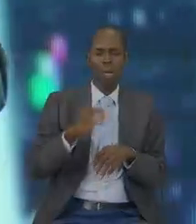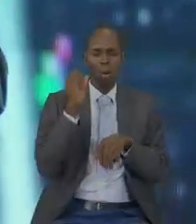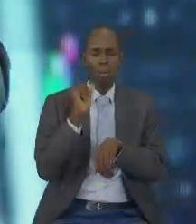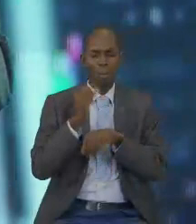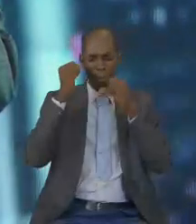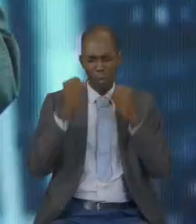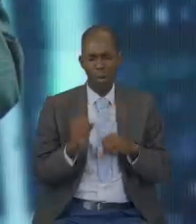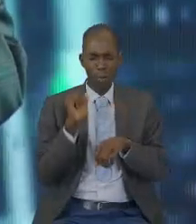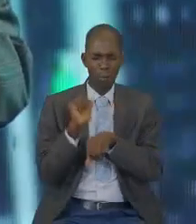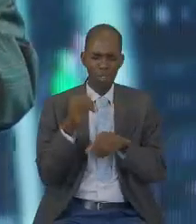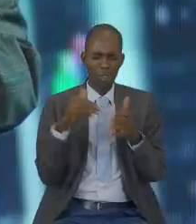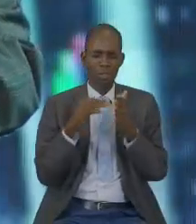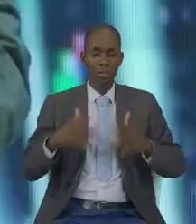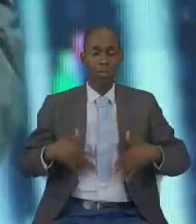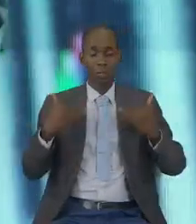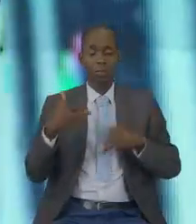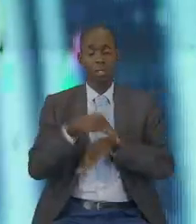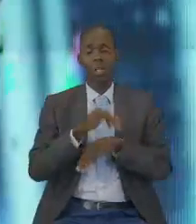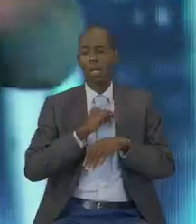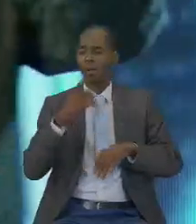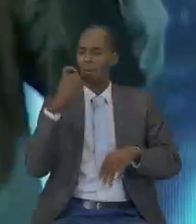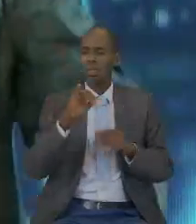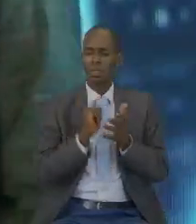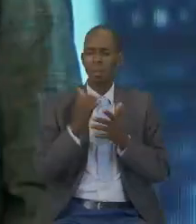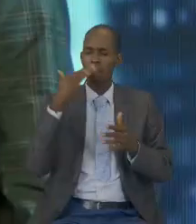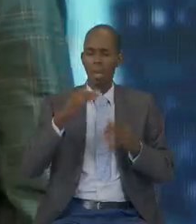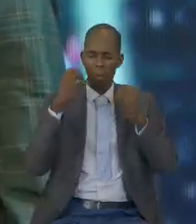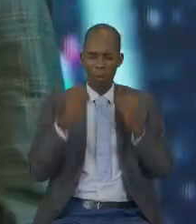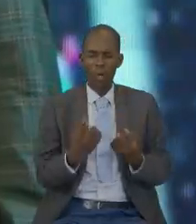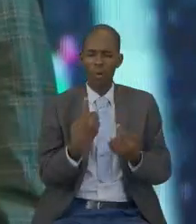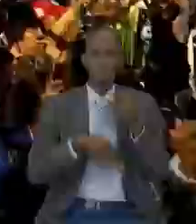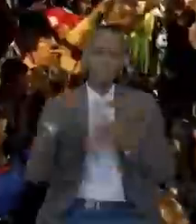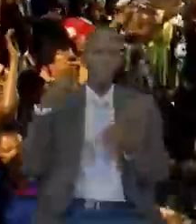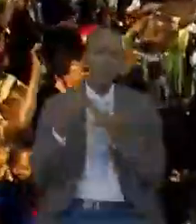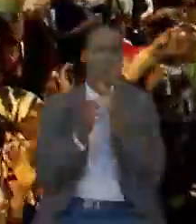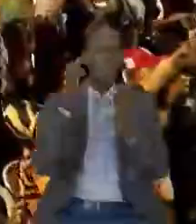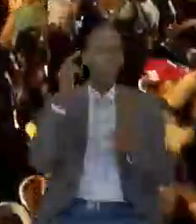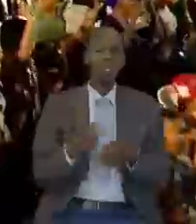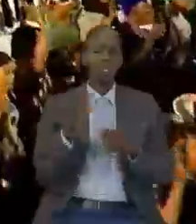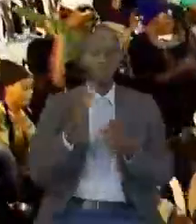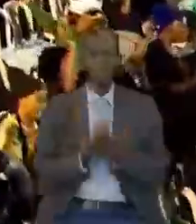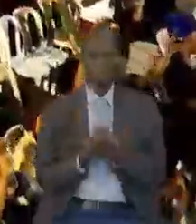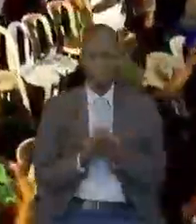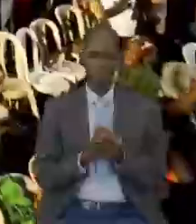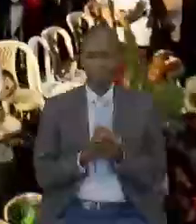I command that evil power come out in Jesus' name.